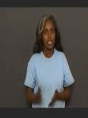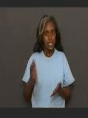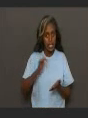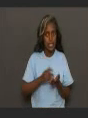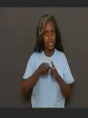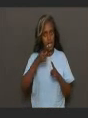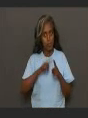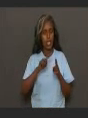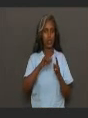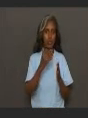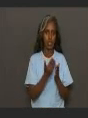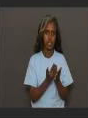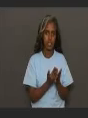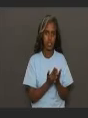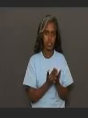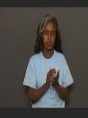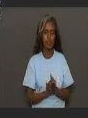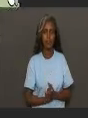Let's get back to our lesson.